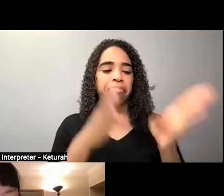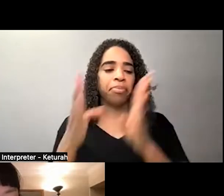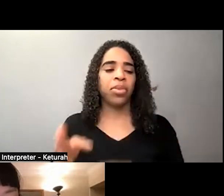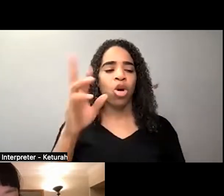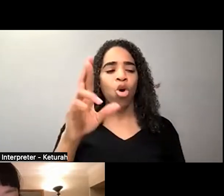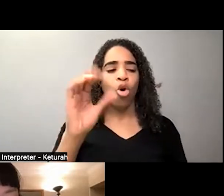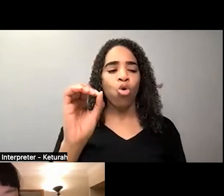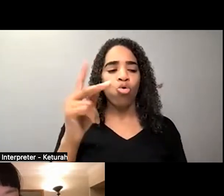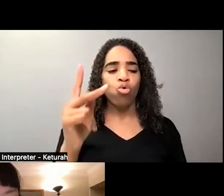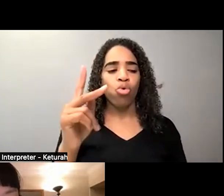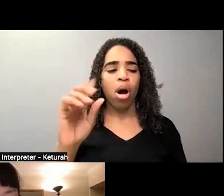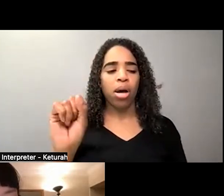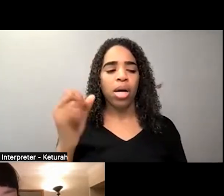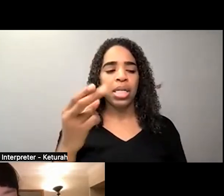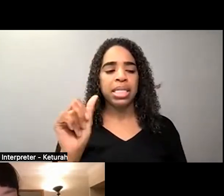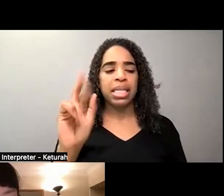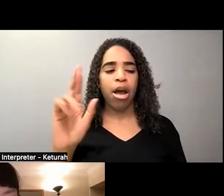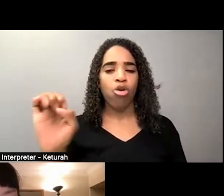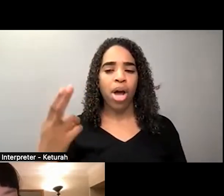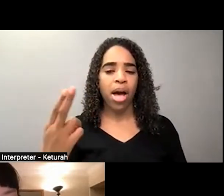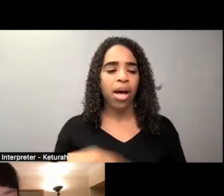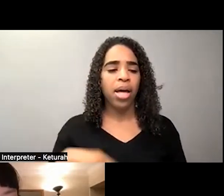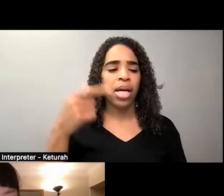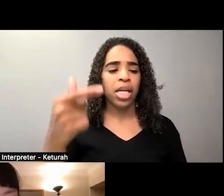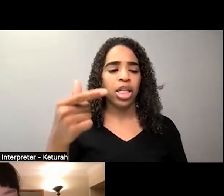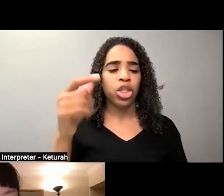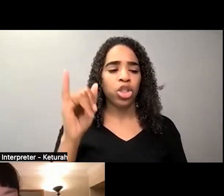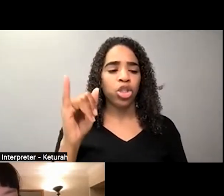Maghami. Is Rokhsareh, did I pronounce that correctly?